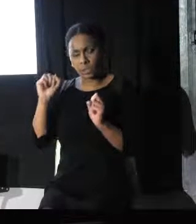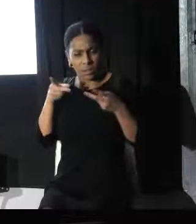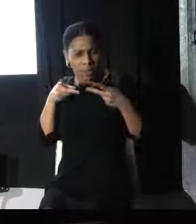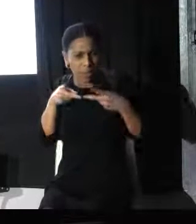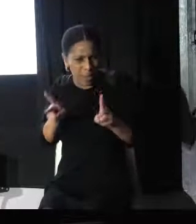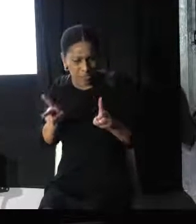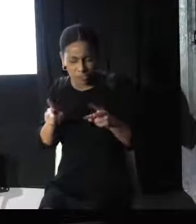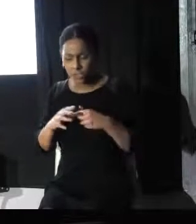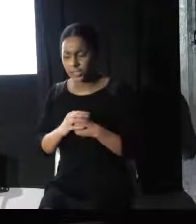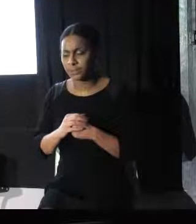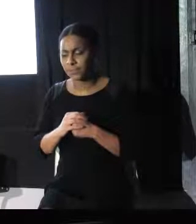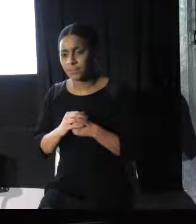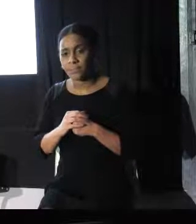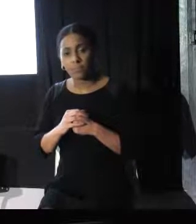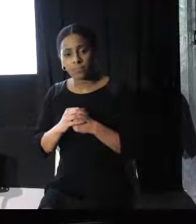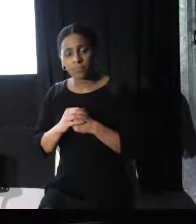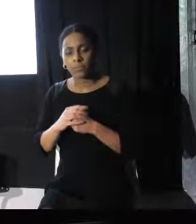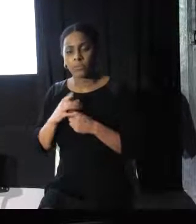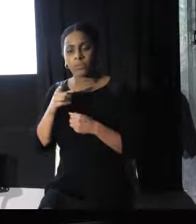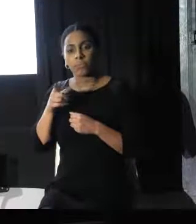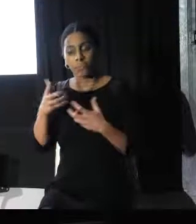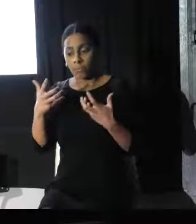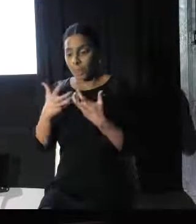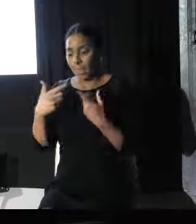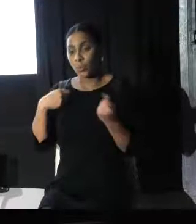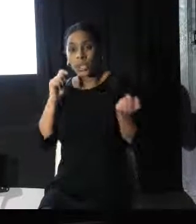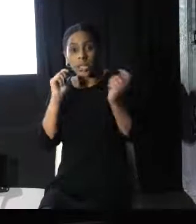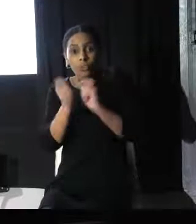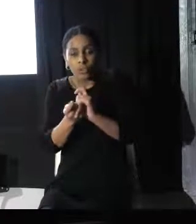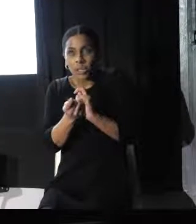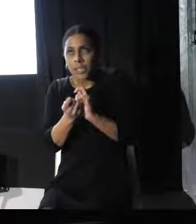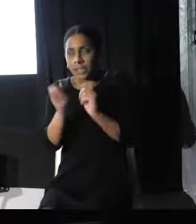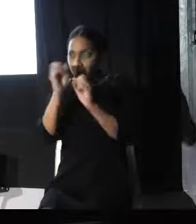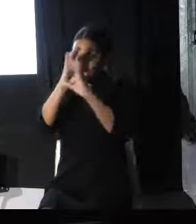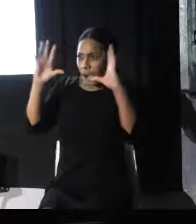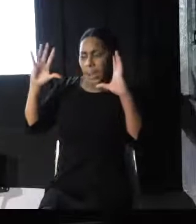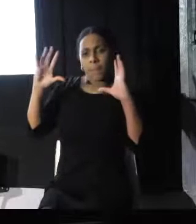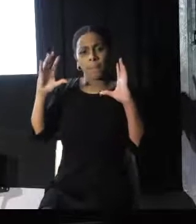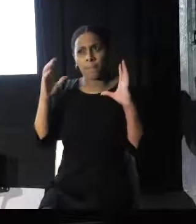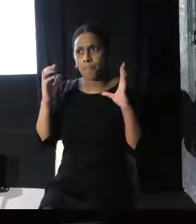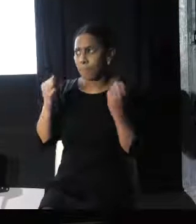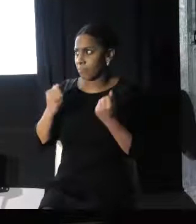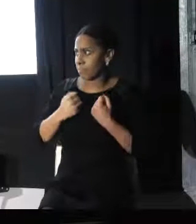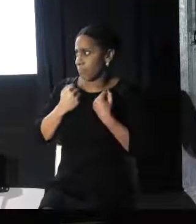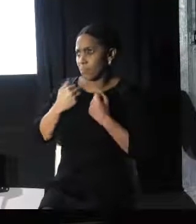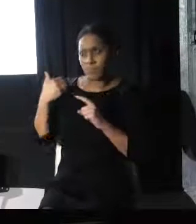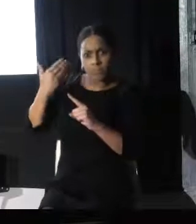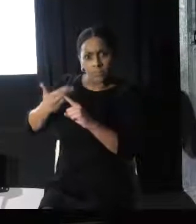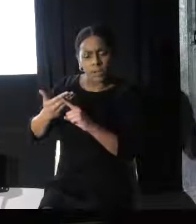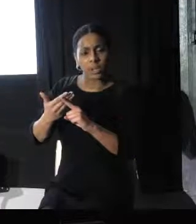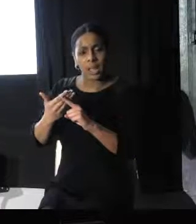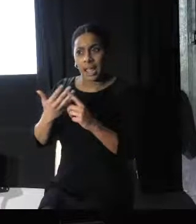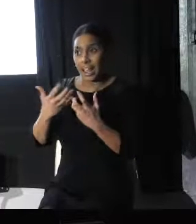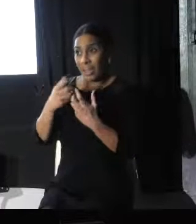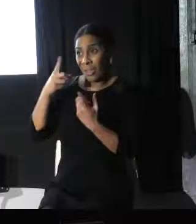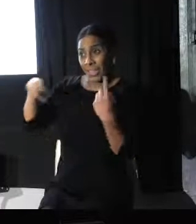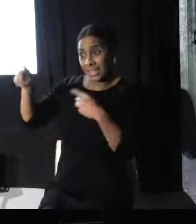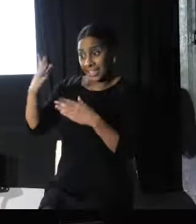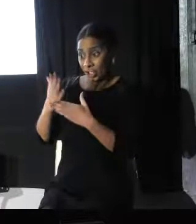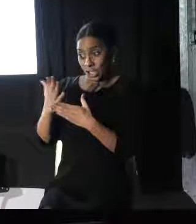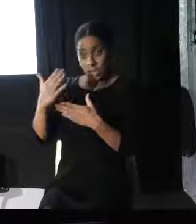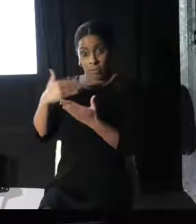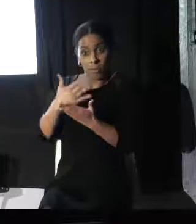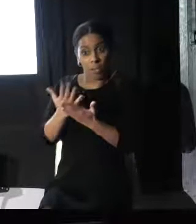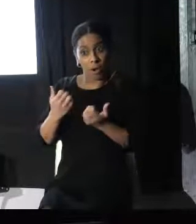methodologies and the disciplinary framings that we have and how they are part of the problem we're trying to